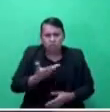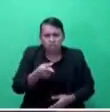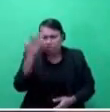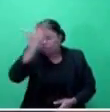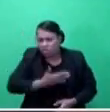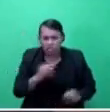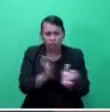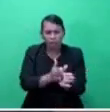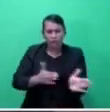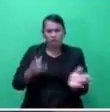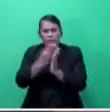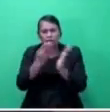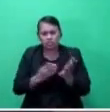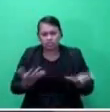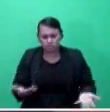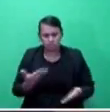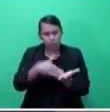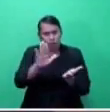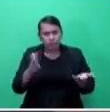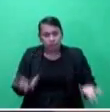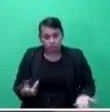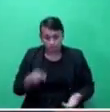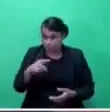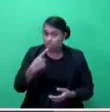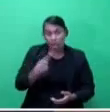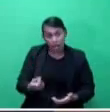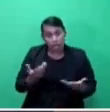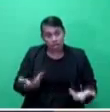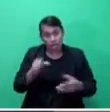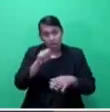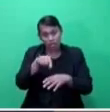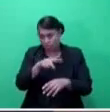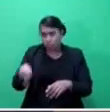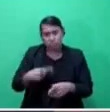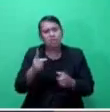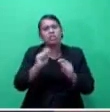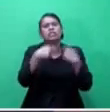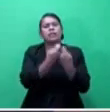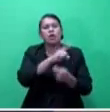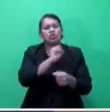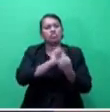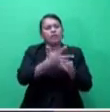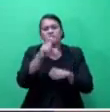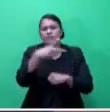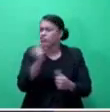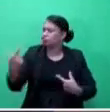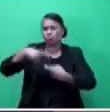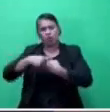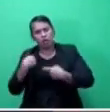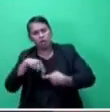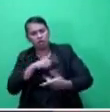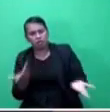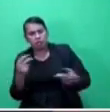Speaker, sir, he wants to delay help reaching Fijians. Honorable Nawekula is on a team COVID, not on team Fiji. Honorable Mr. Speaker,